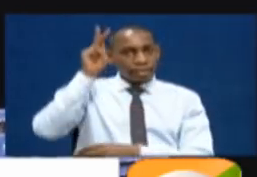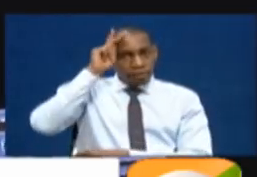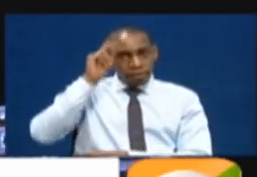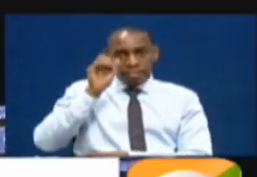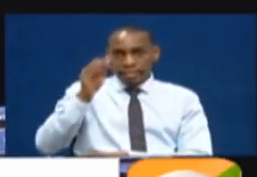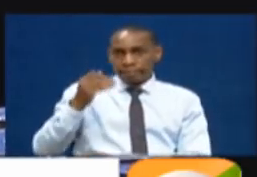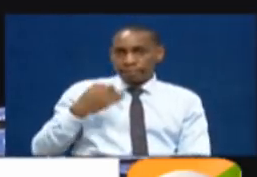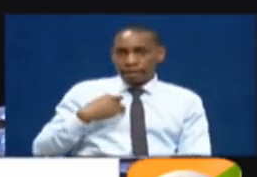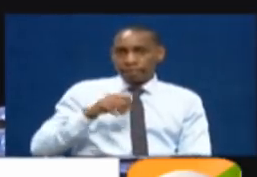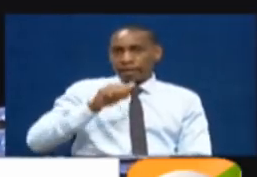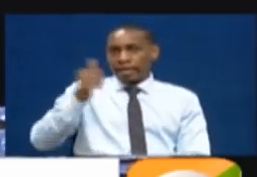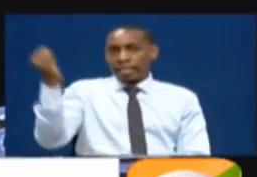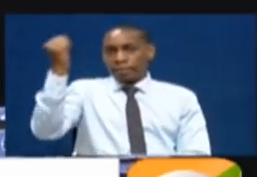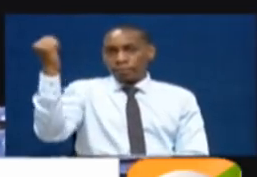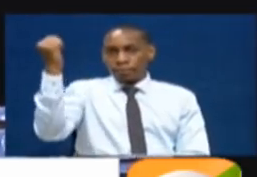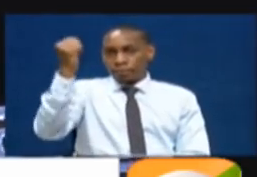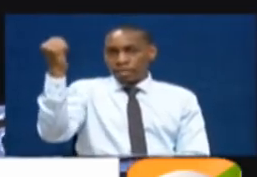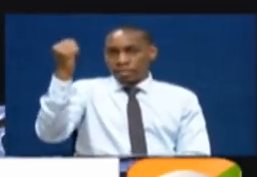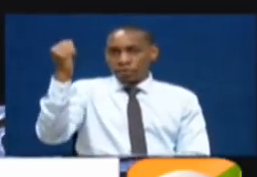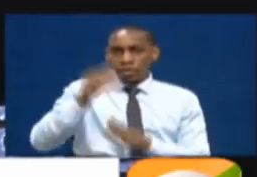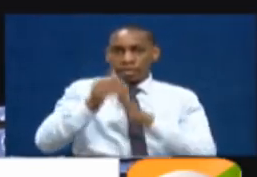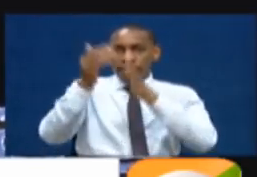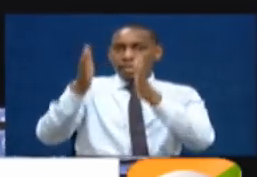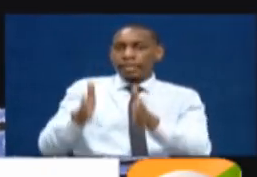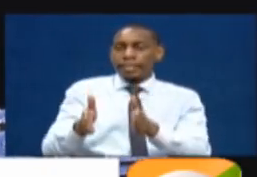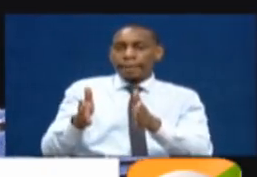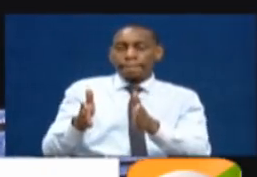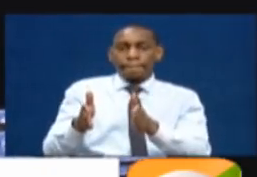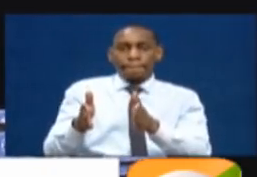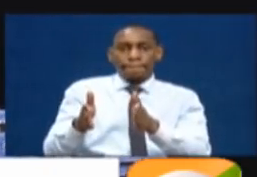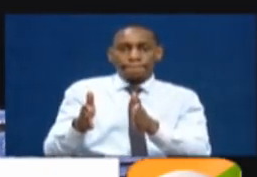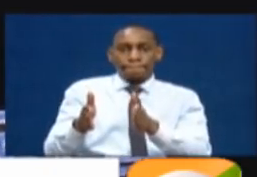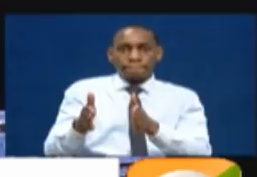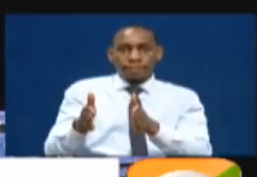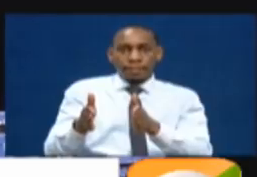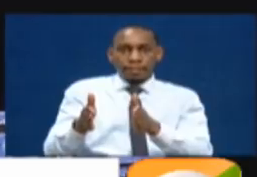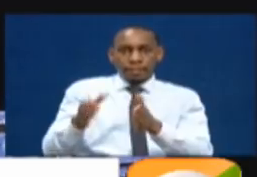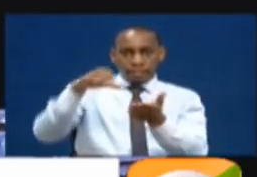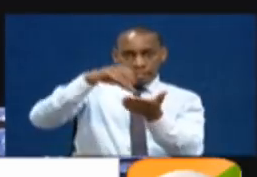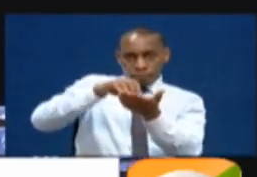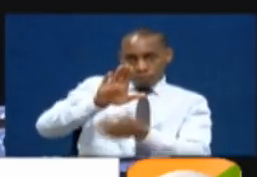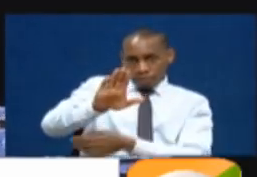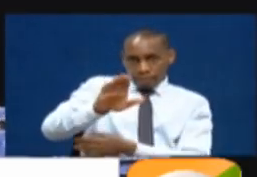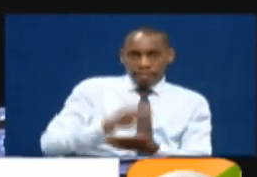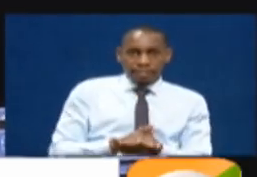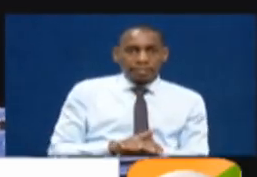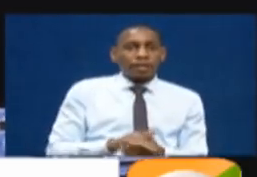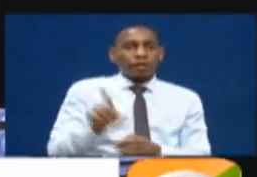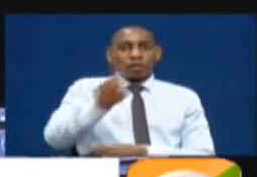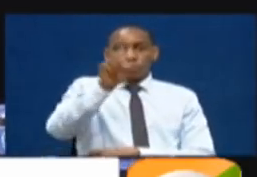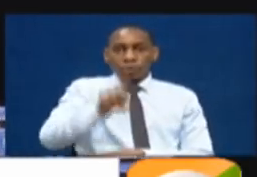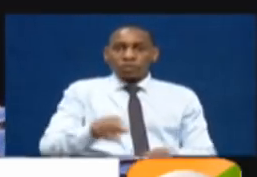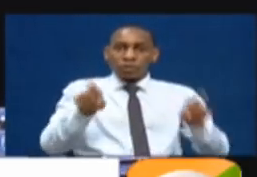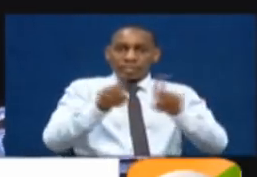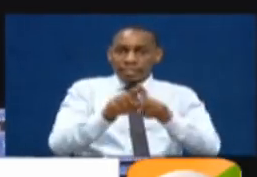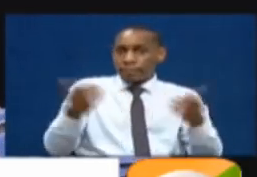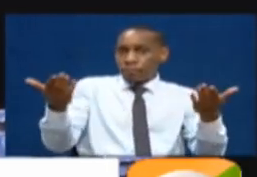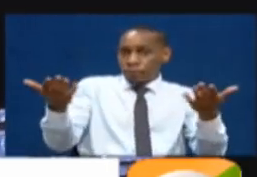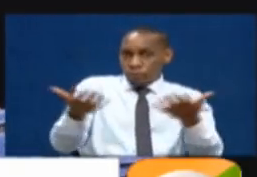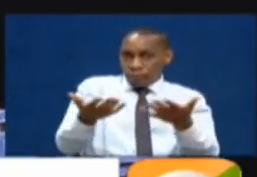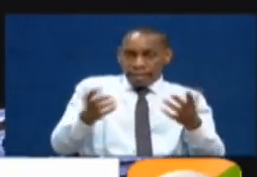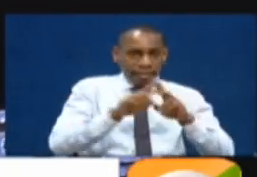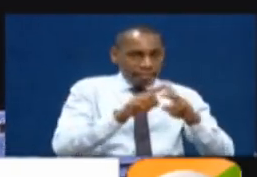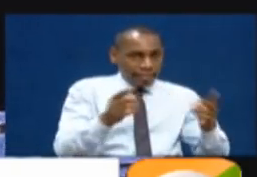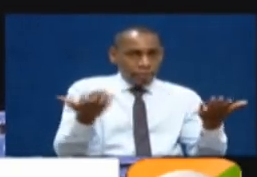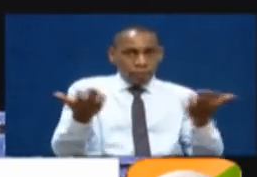another political leader on the on the stage where you are, I would ask the same questions. Where does it start